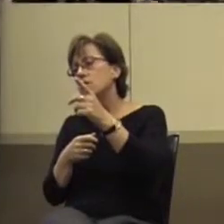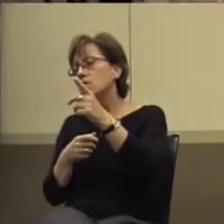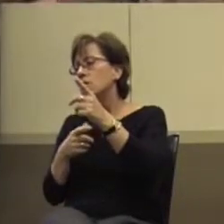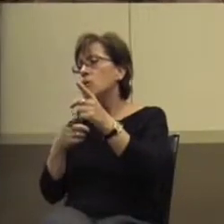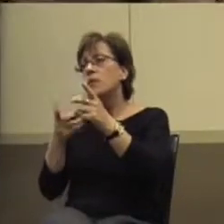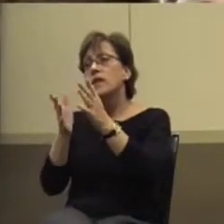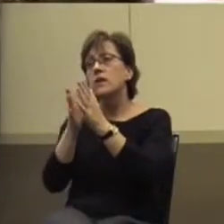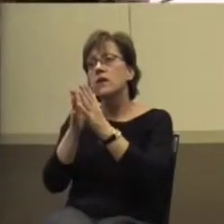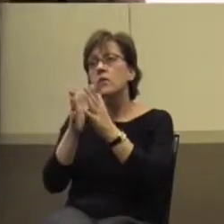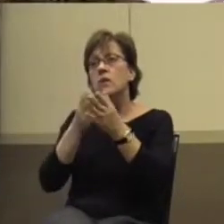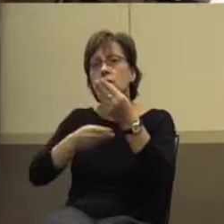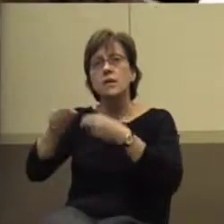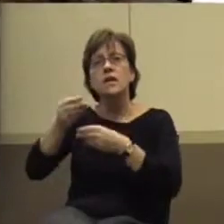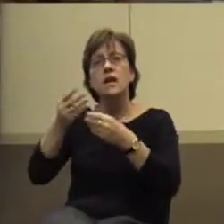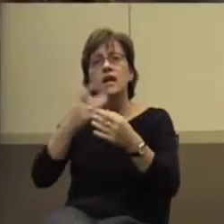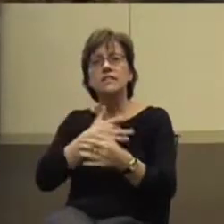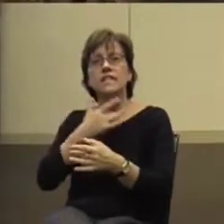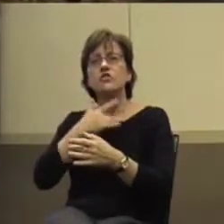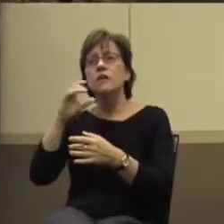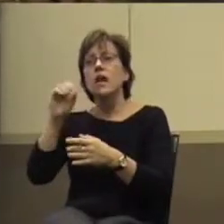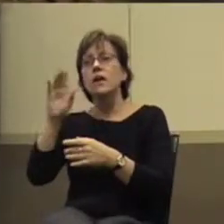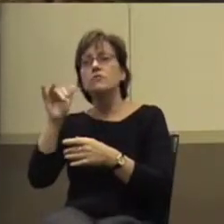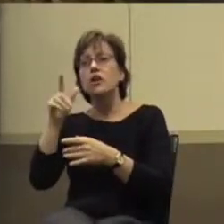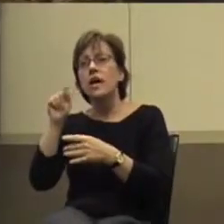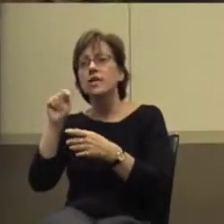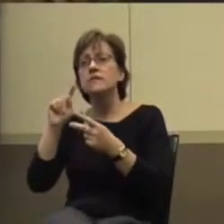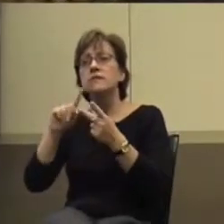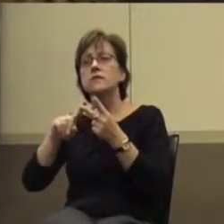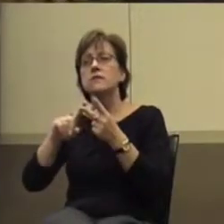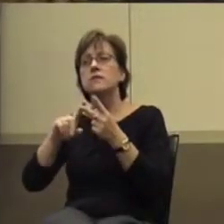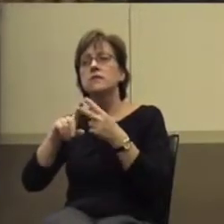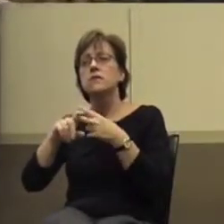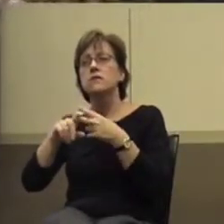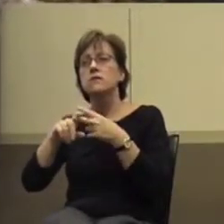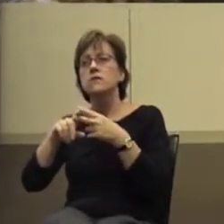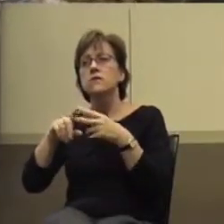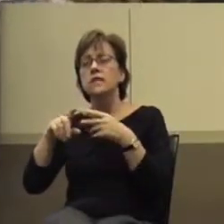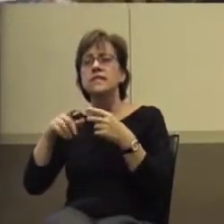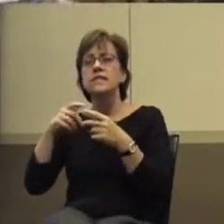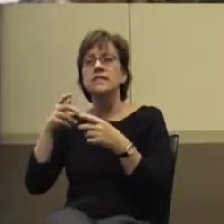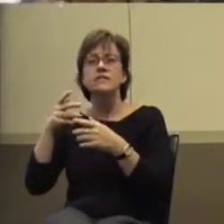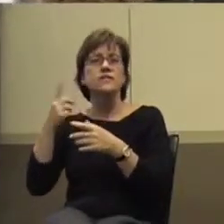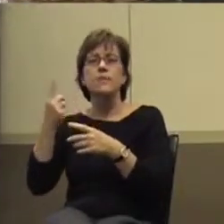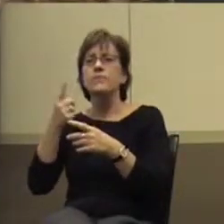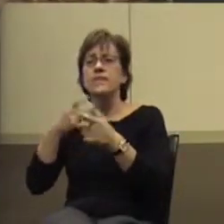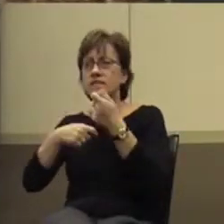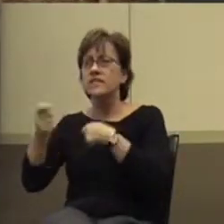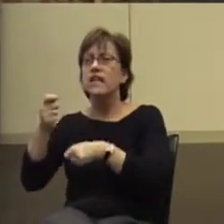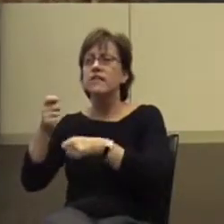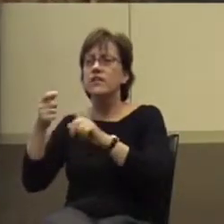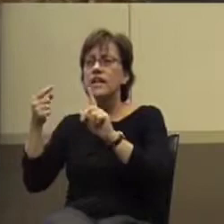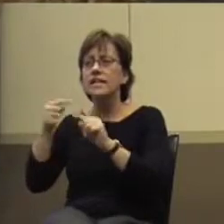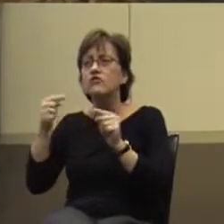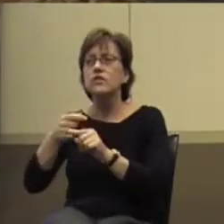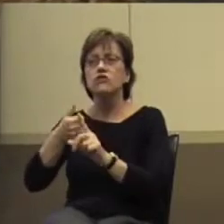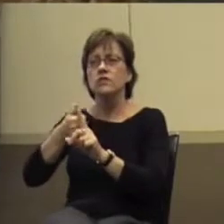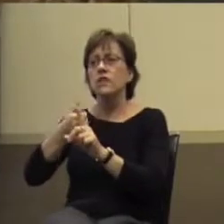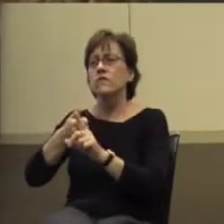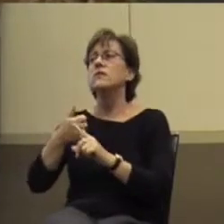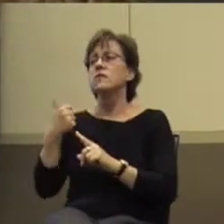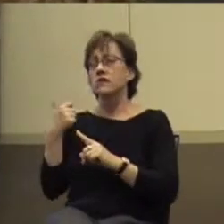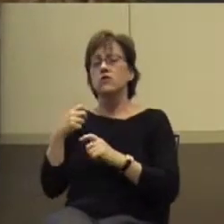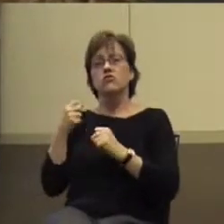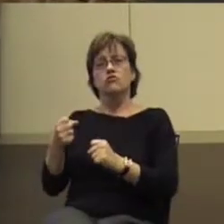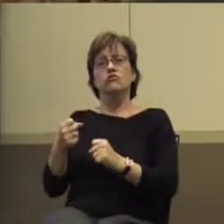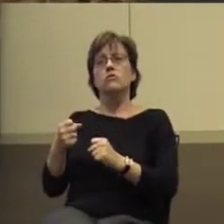Requesting like a sensory object or some sort of break instead of doing this. All right, good. Yeah, that's a real